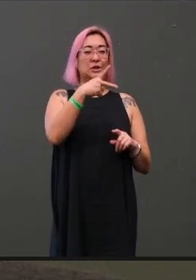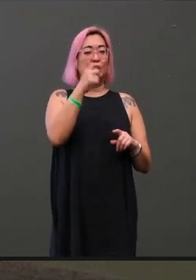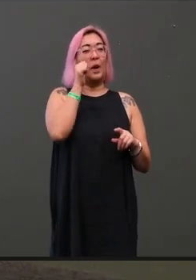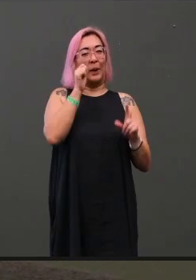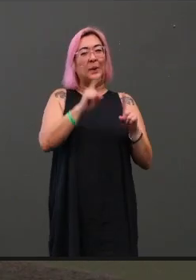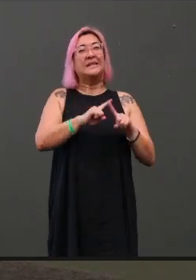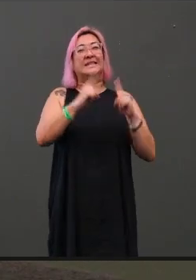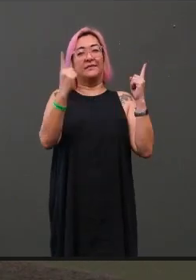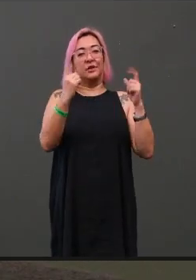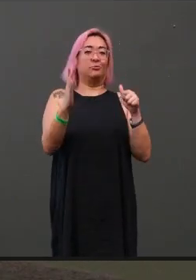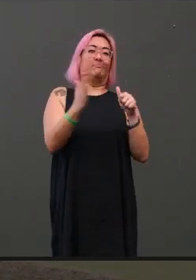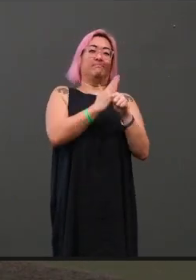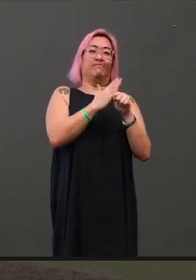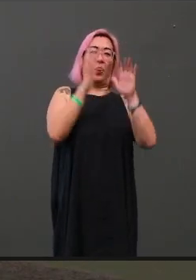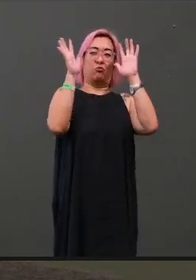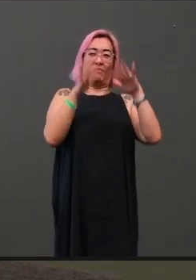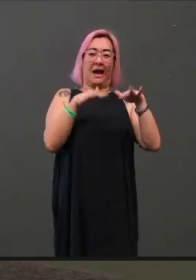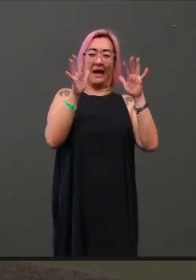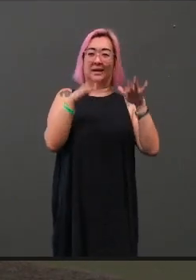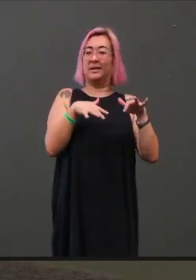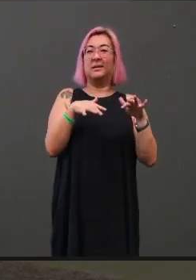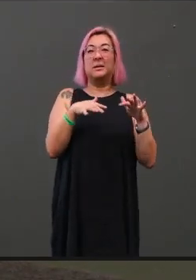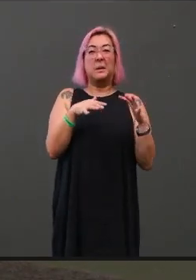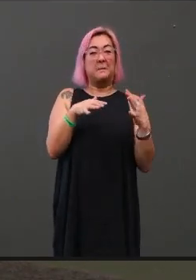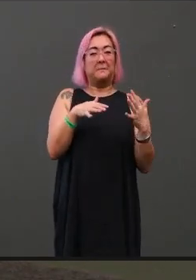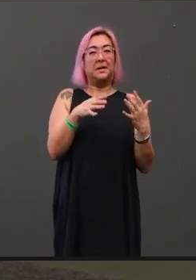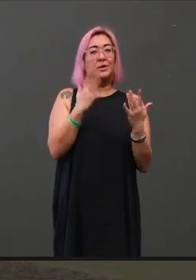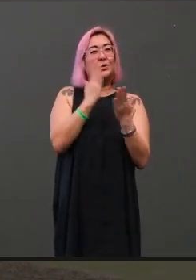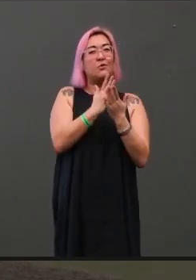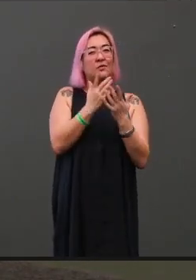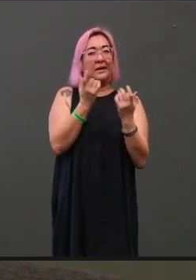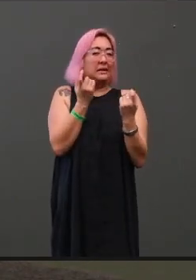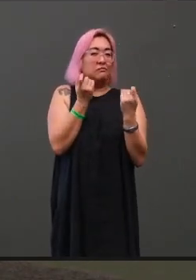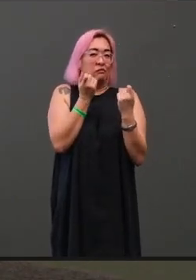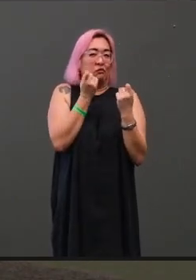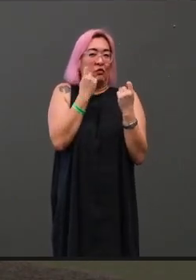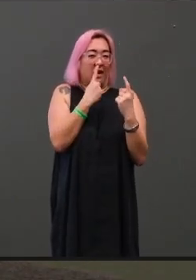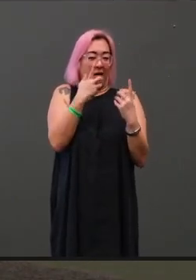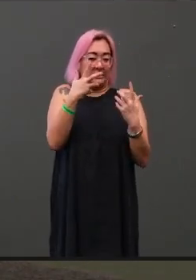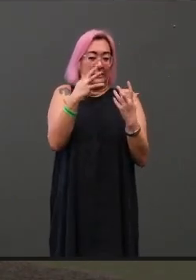so much rain coming down, you don't really notice it. So we're kind of faking a little bit here.